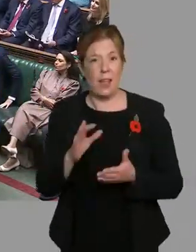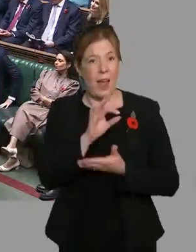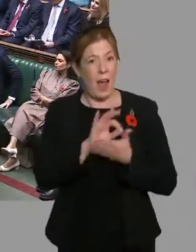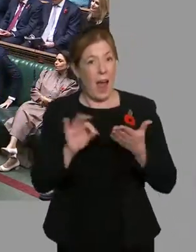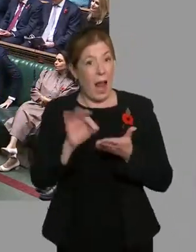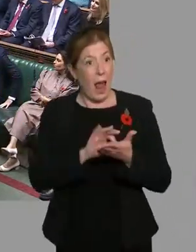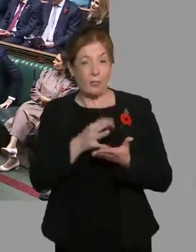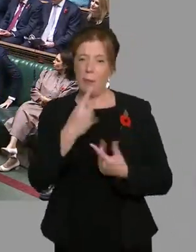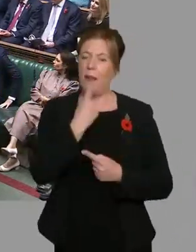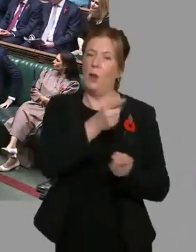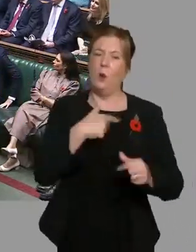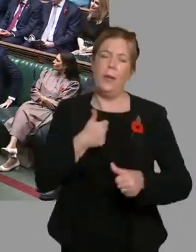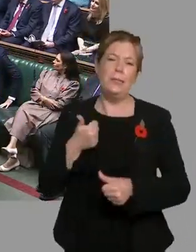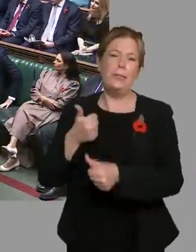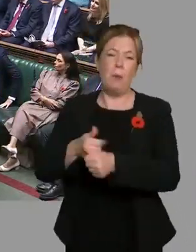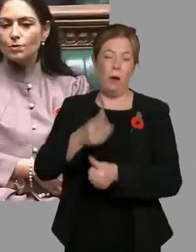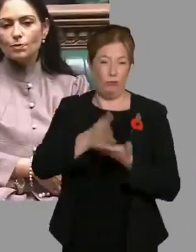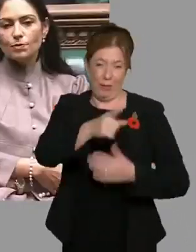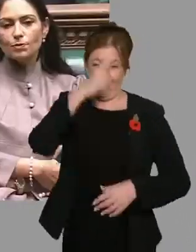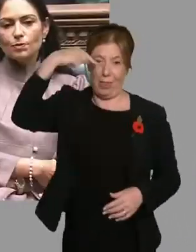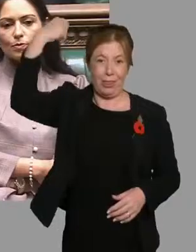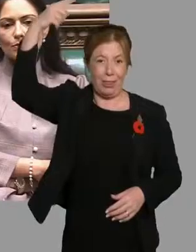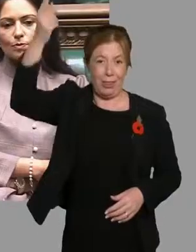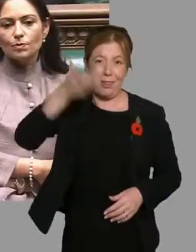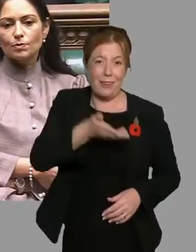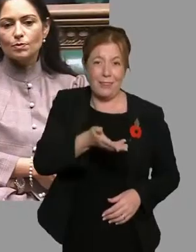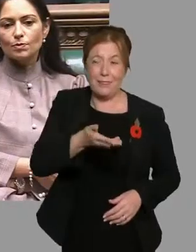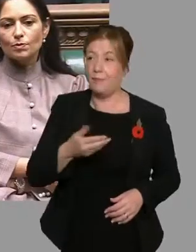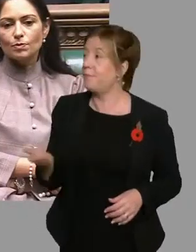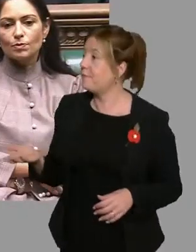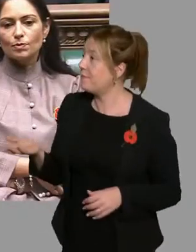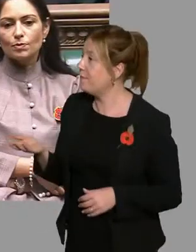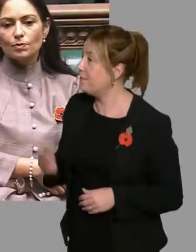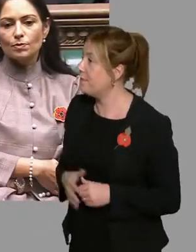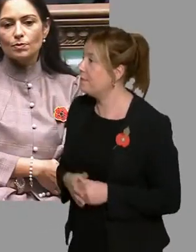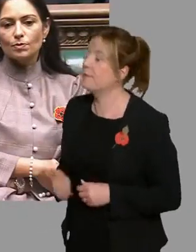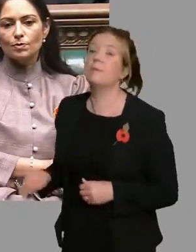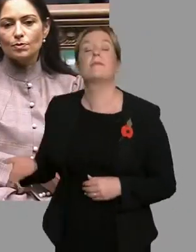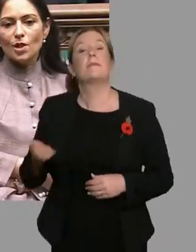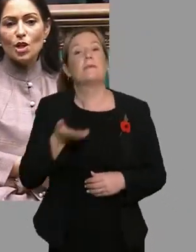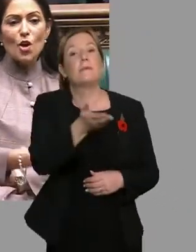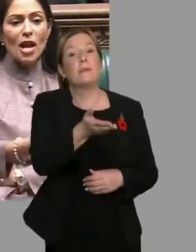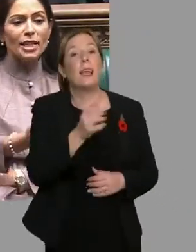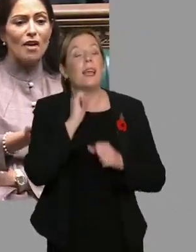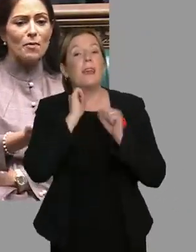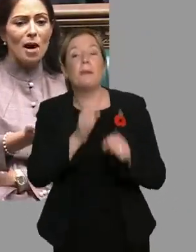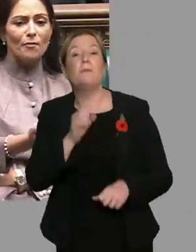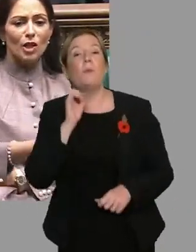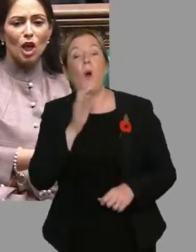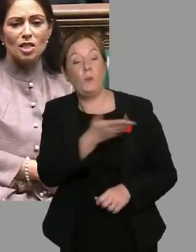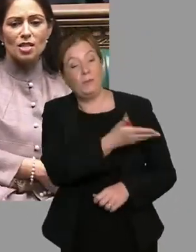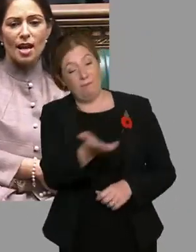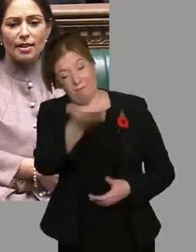Kemi Badenoch. Mr. Speaker, he will not make that commitment. That is very clear. All that he is doing,